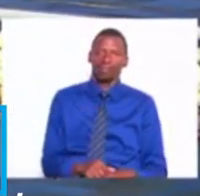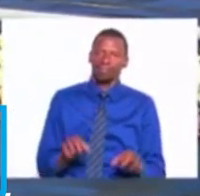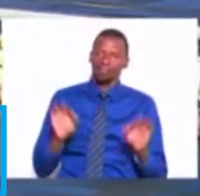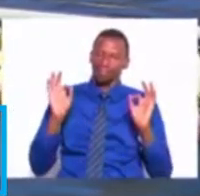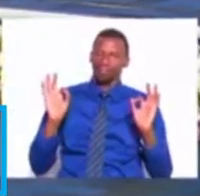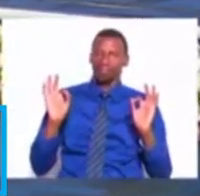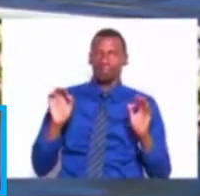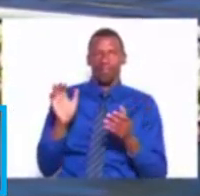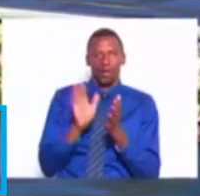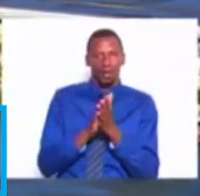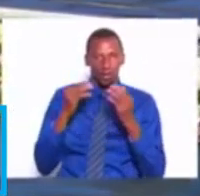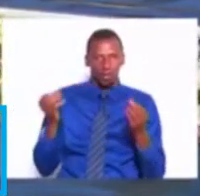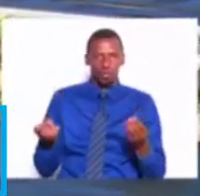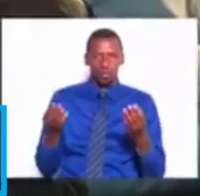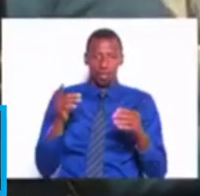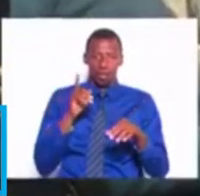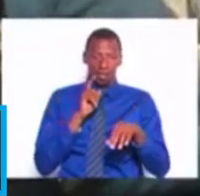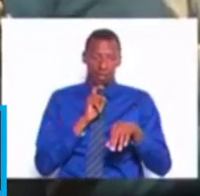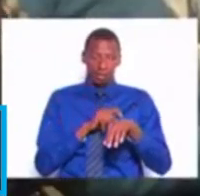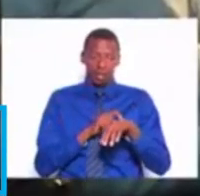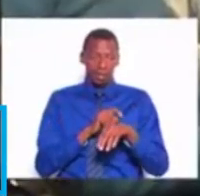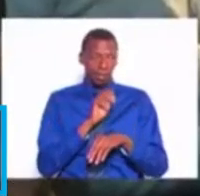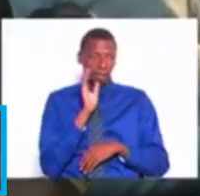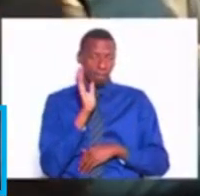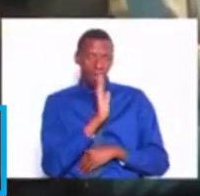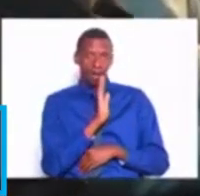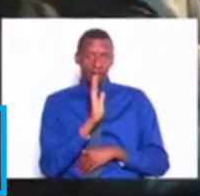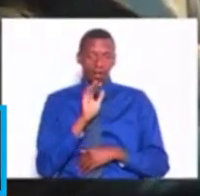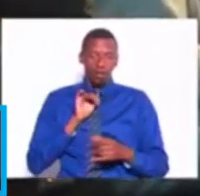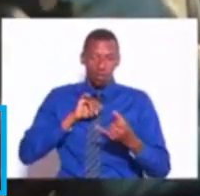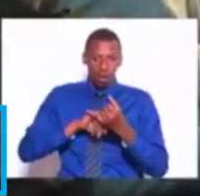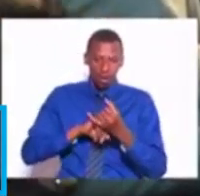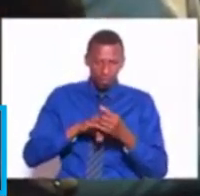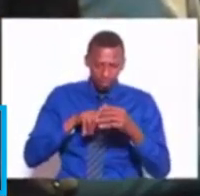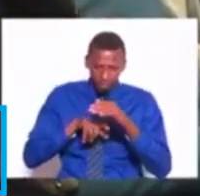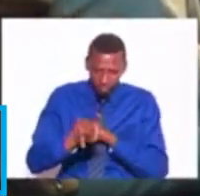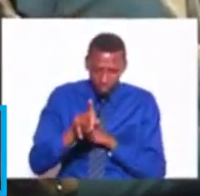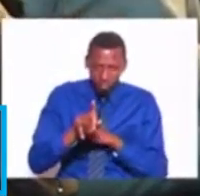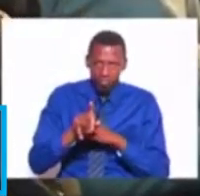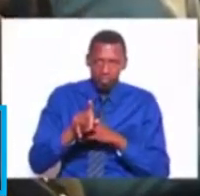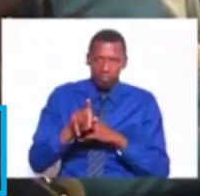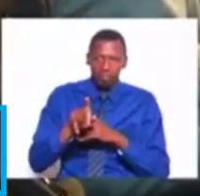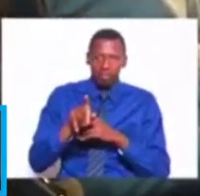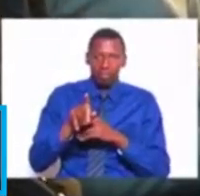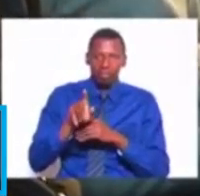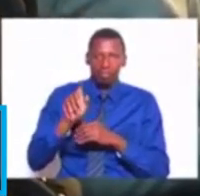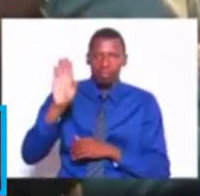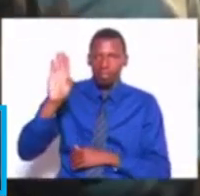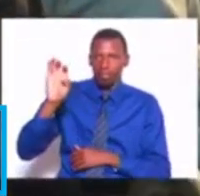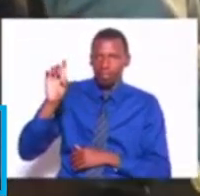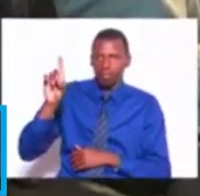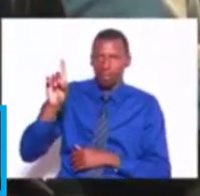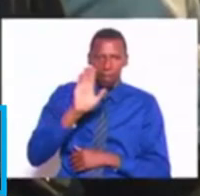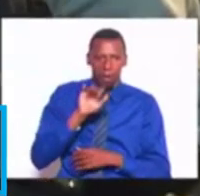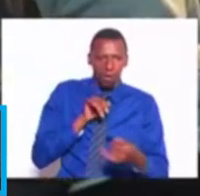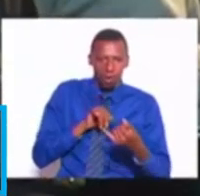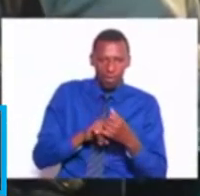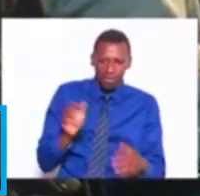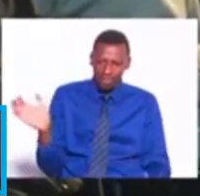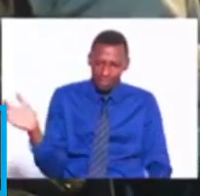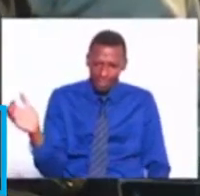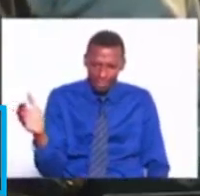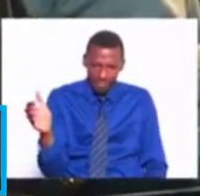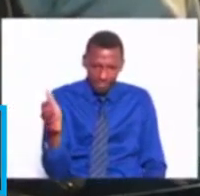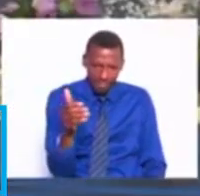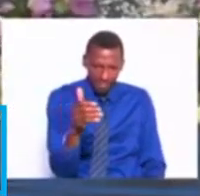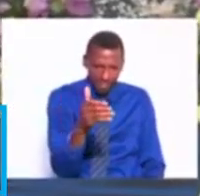Hallelujah. So when she gets in, she will collect all of the books. And instead of telling me,